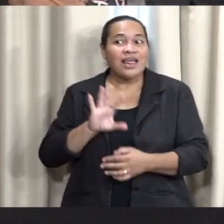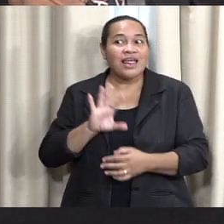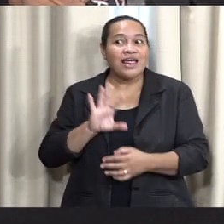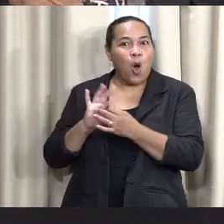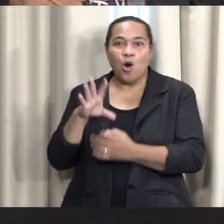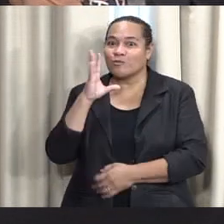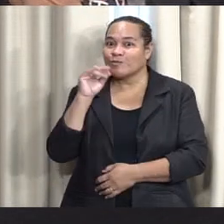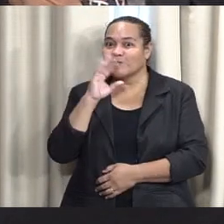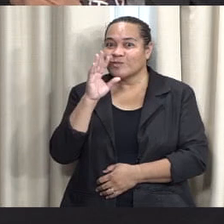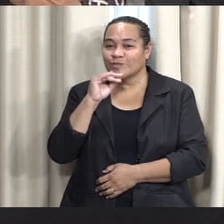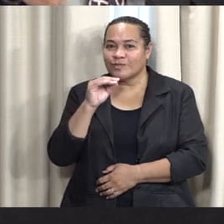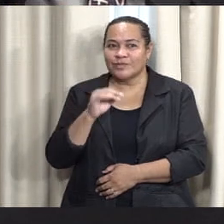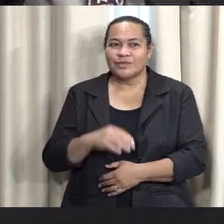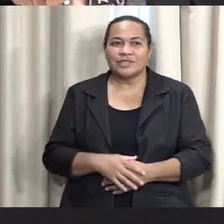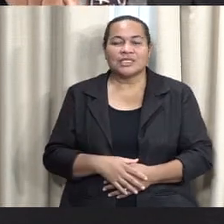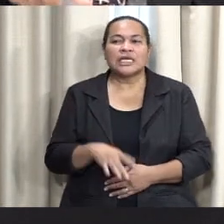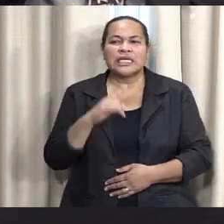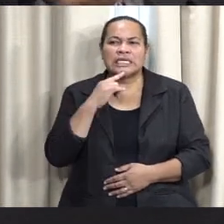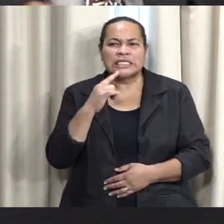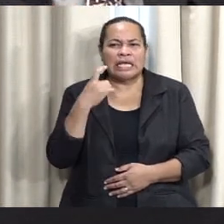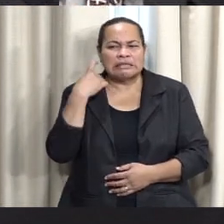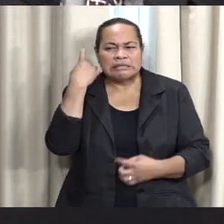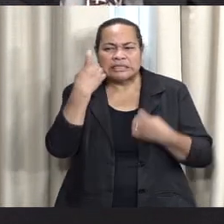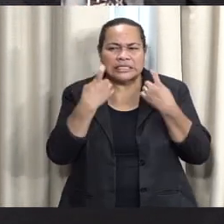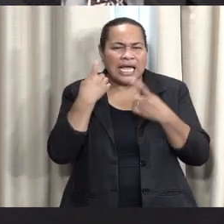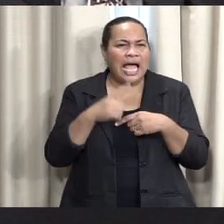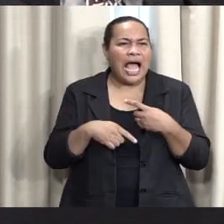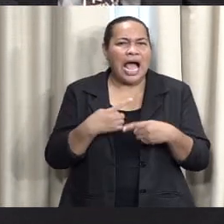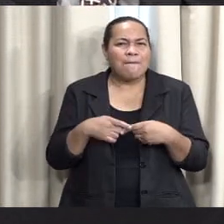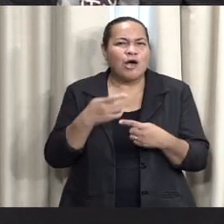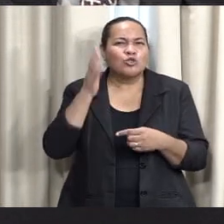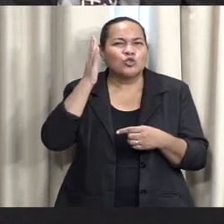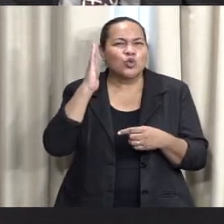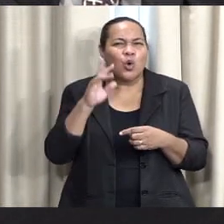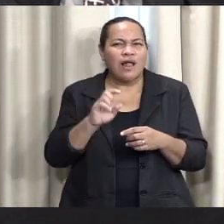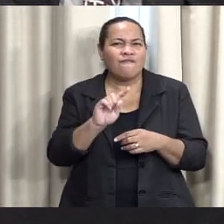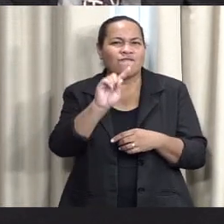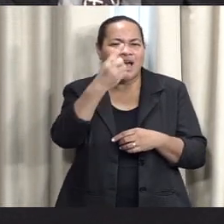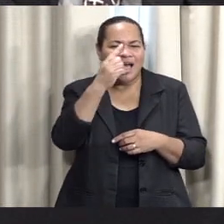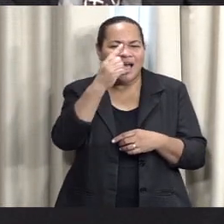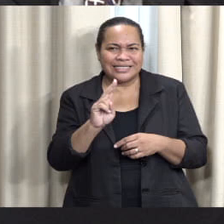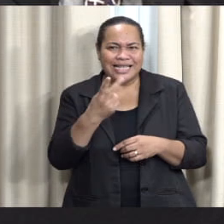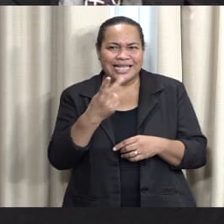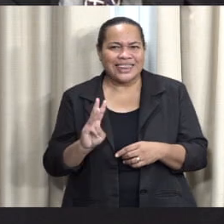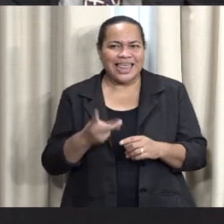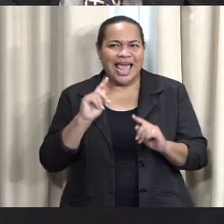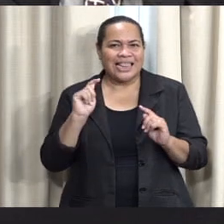and there is some concerns about the school terms. They're saying